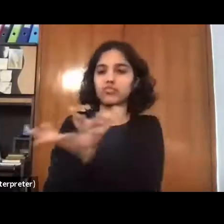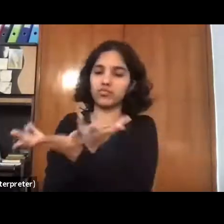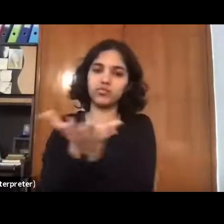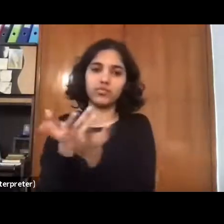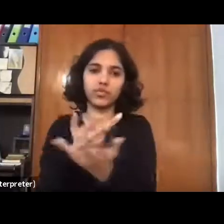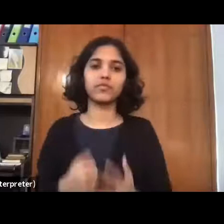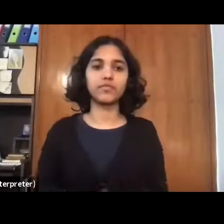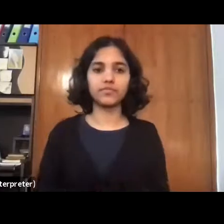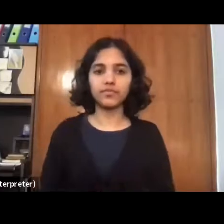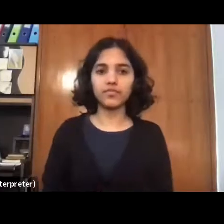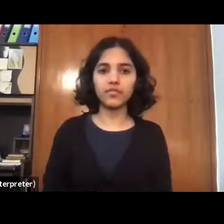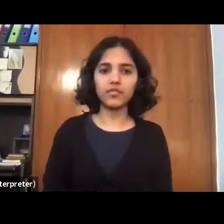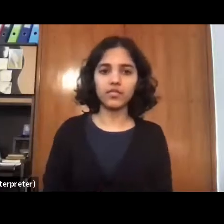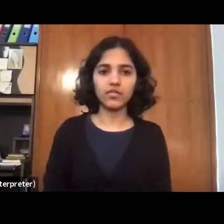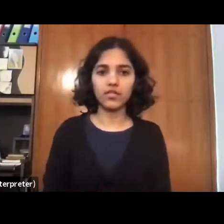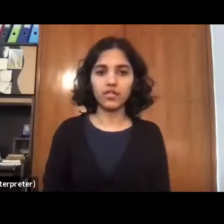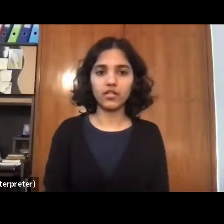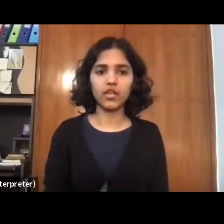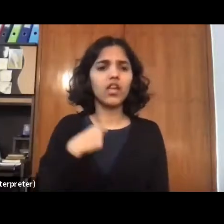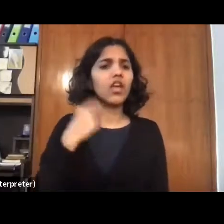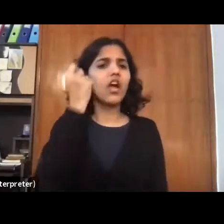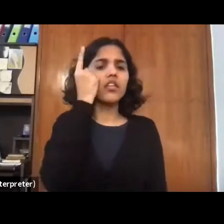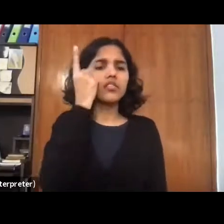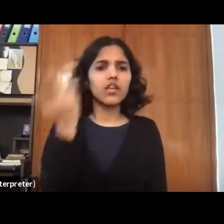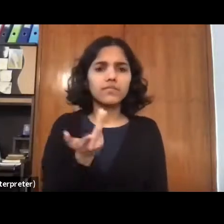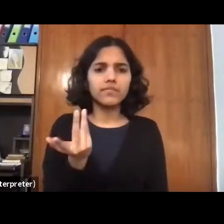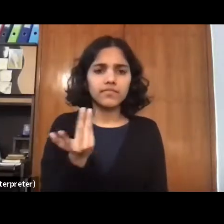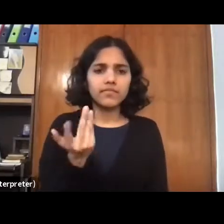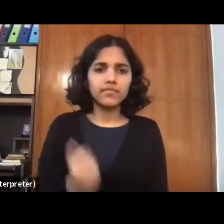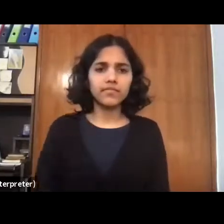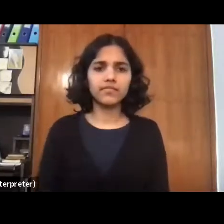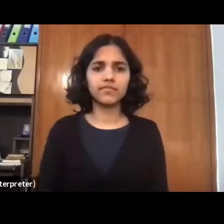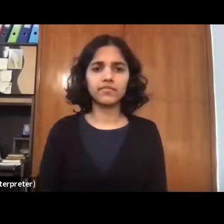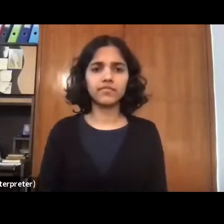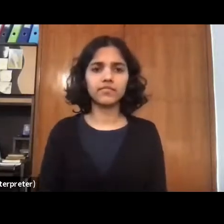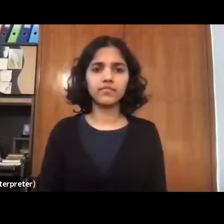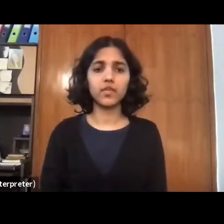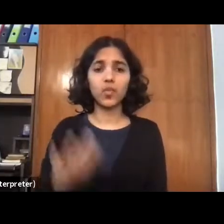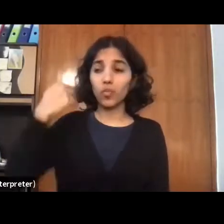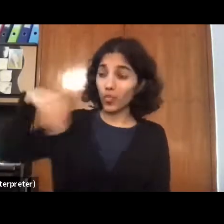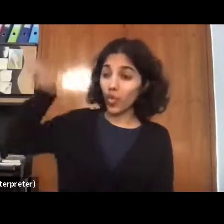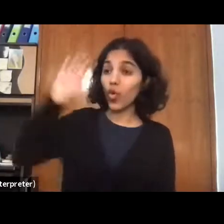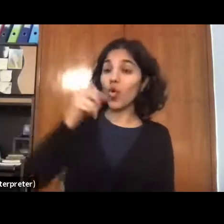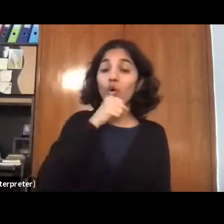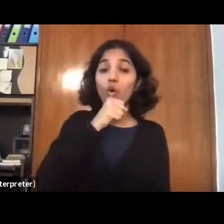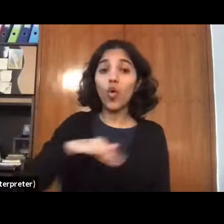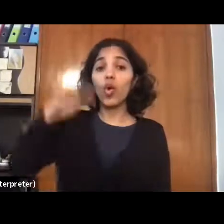We also we understand that the older people